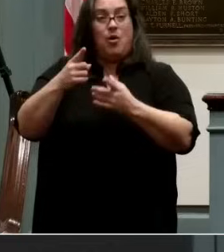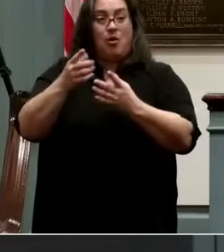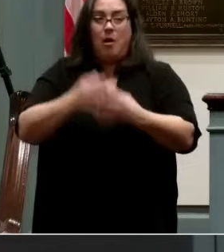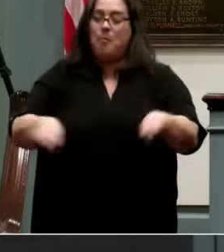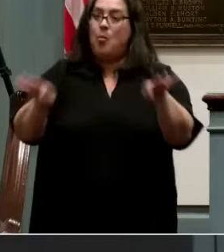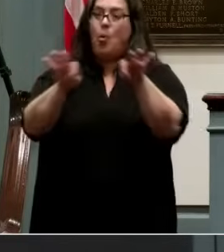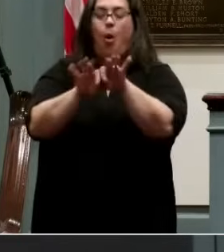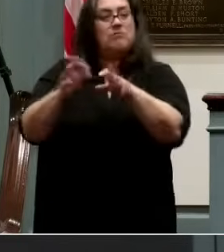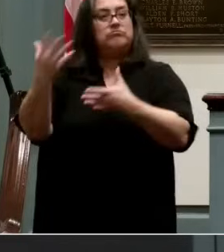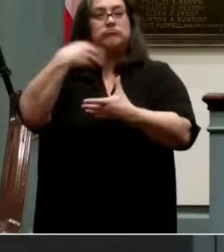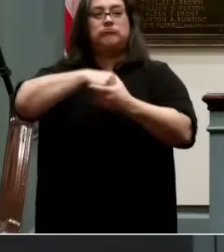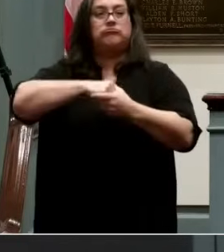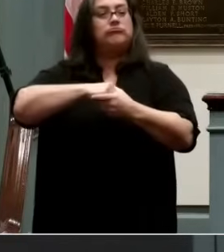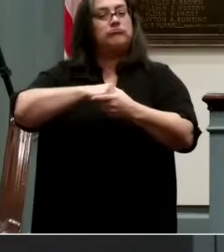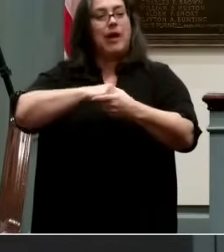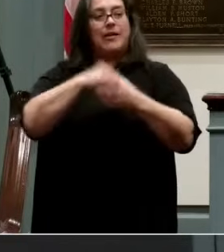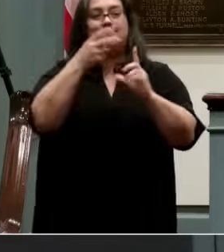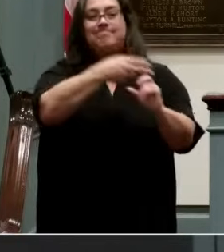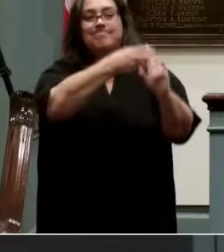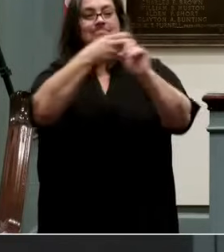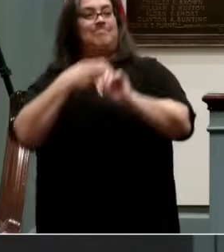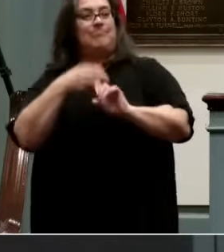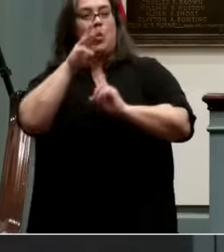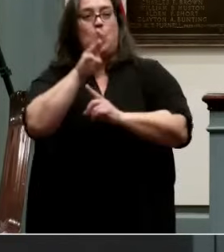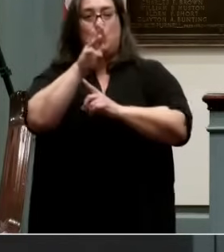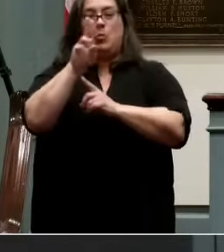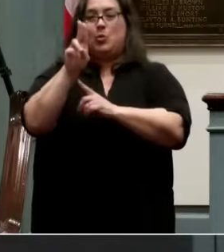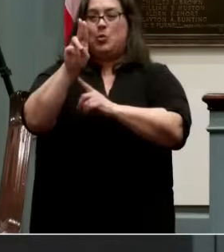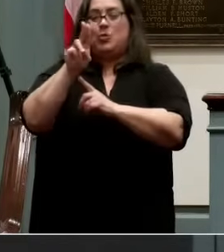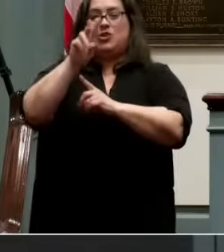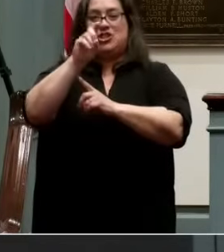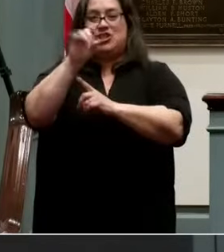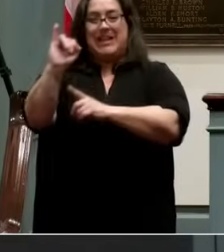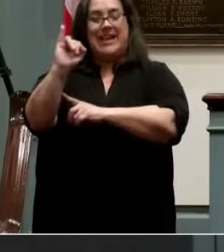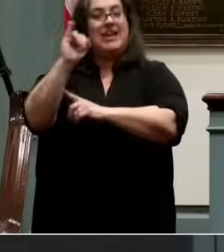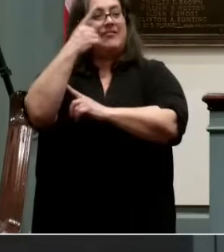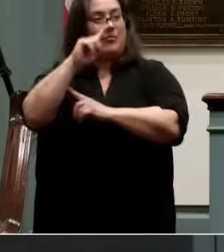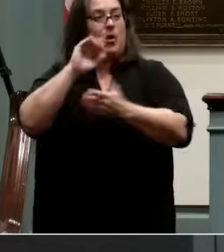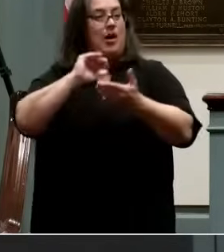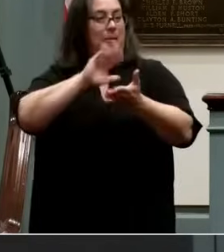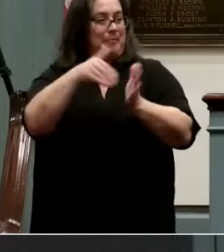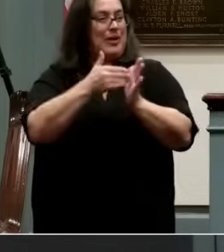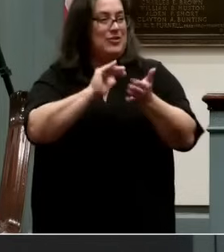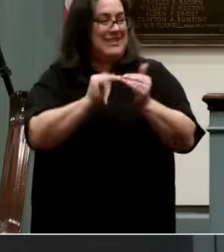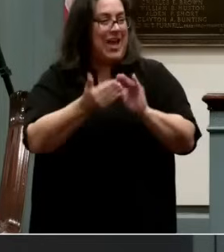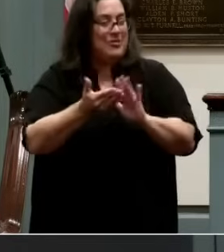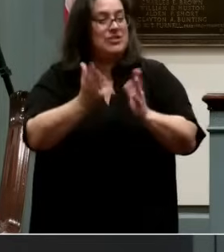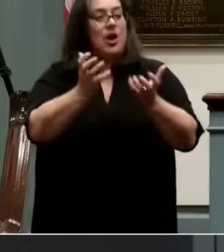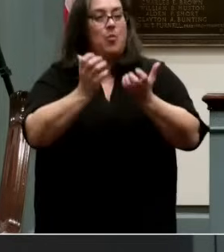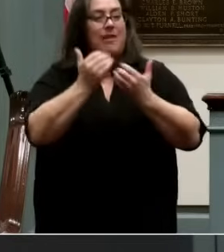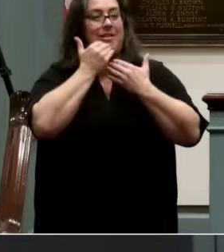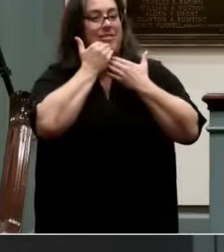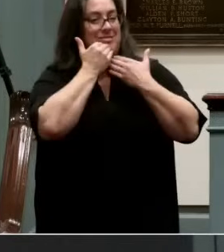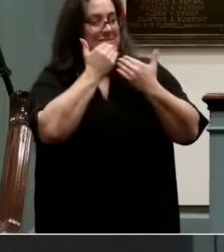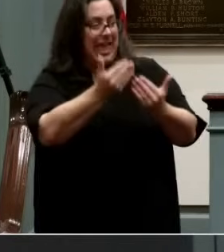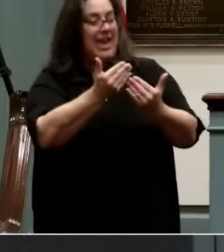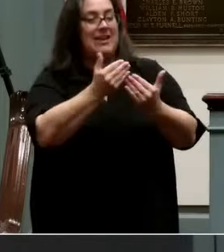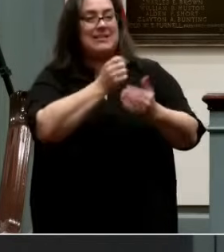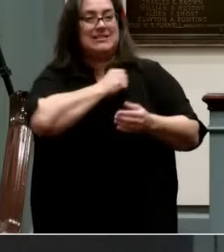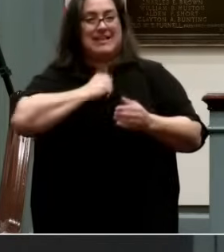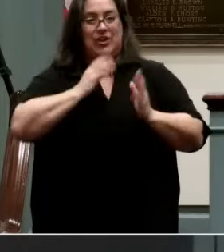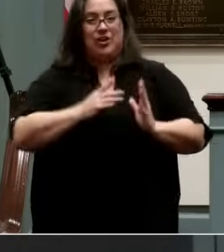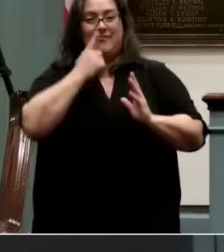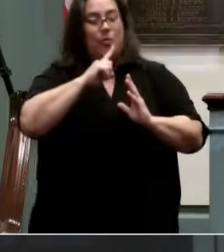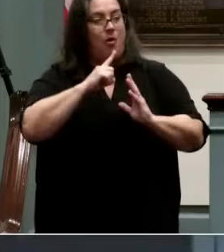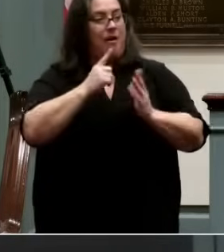Middletown. Our Lieutenant Governor serves as the state's representative on NIMBL, and I want to thank her for her work in promoting science